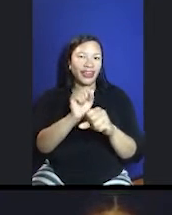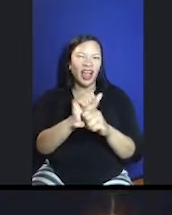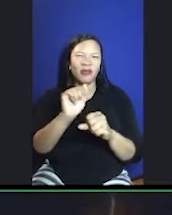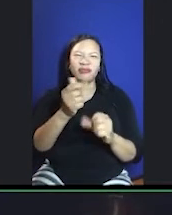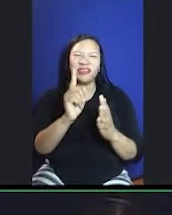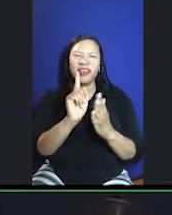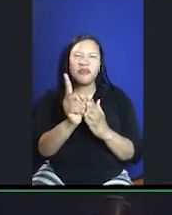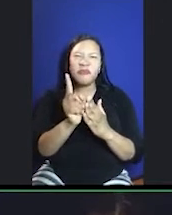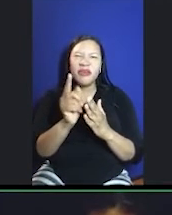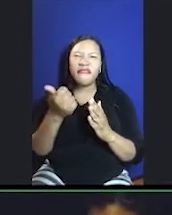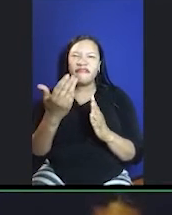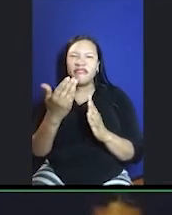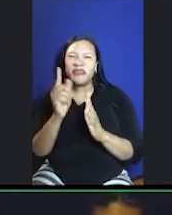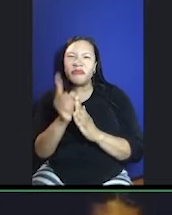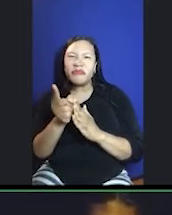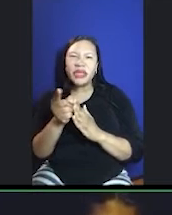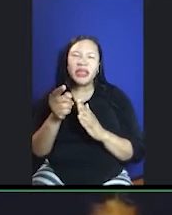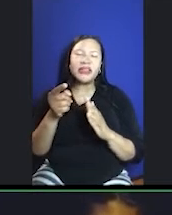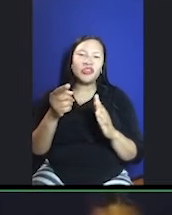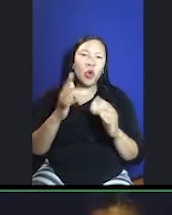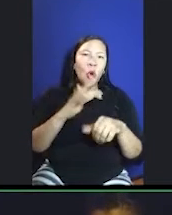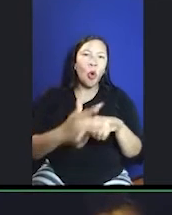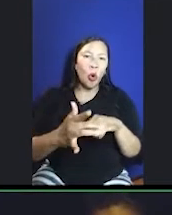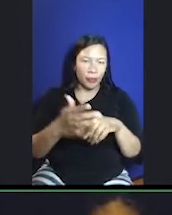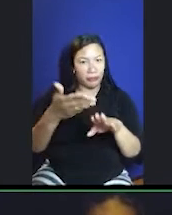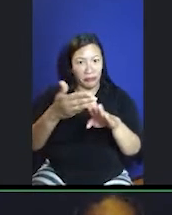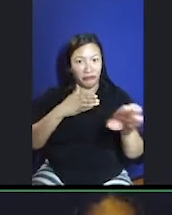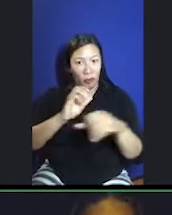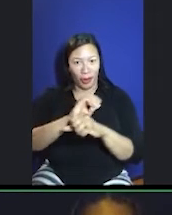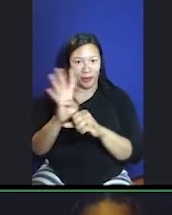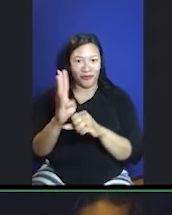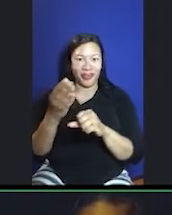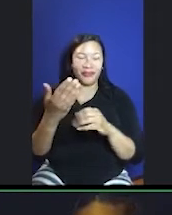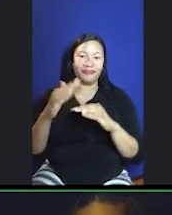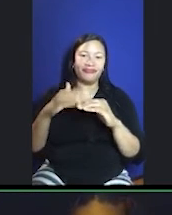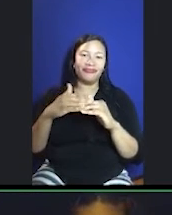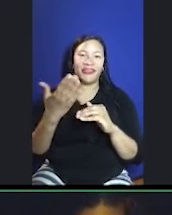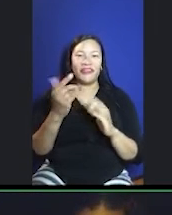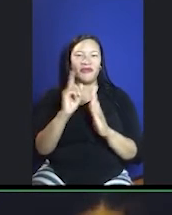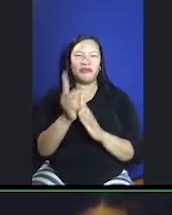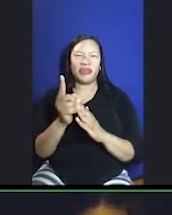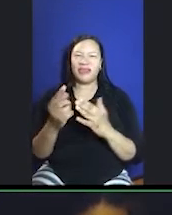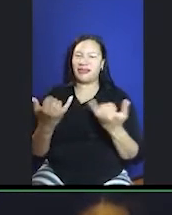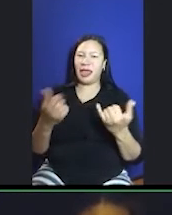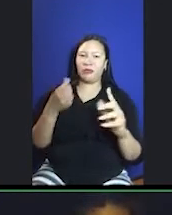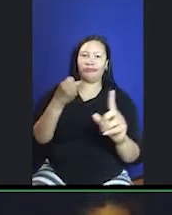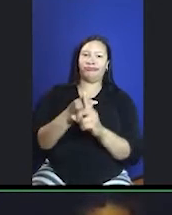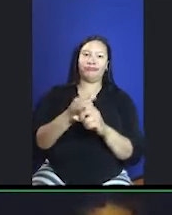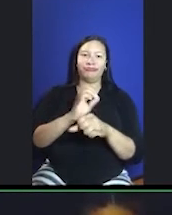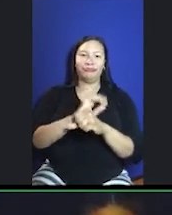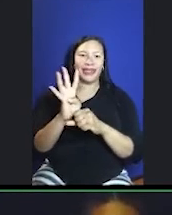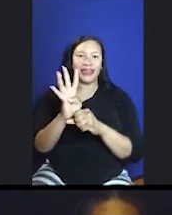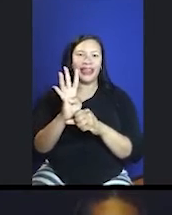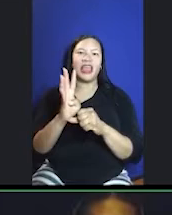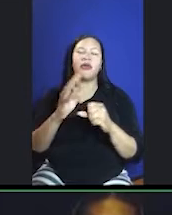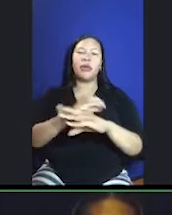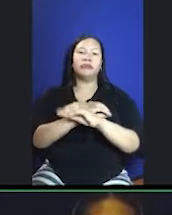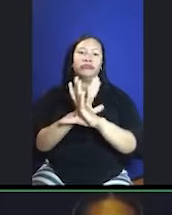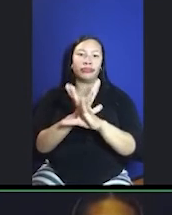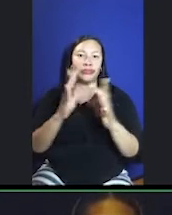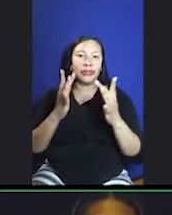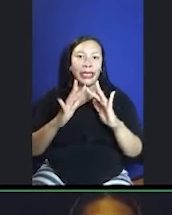early. Pre-COVID, minimum 15 minutes. Now with, the pandemic shifts to things being virtual,